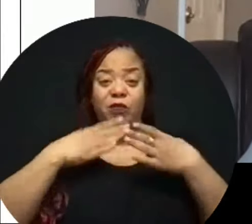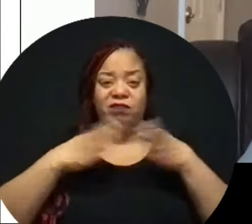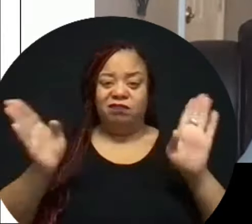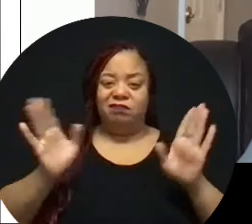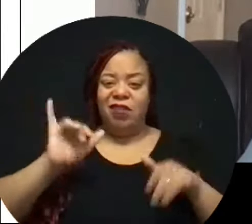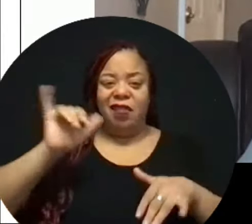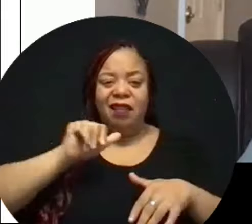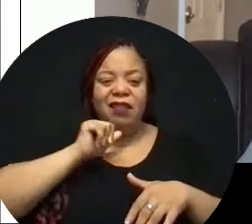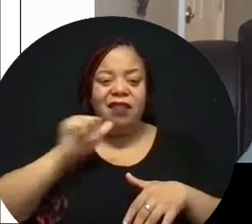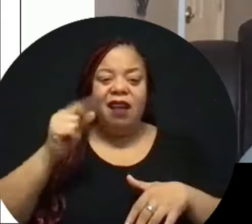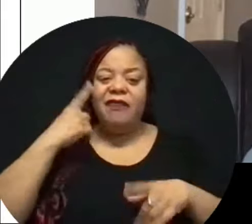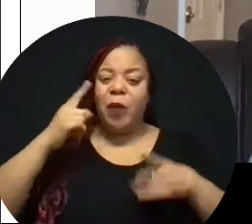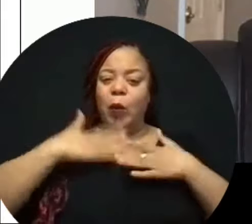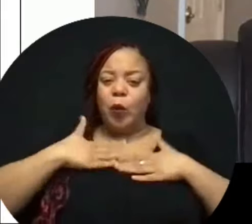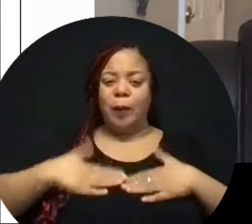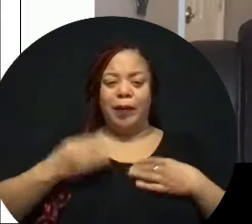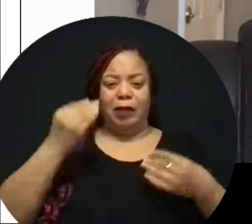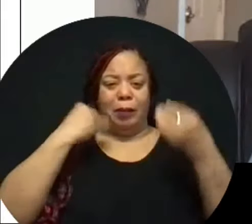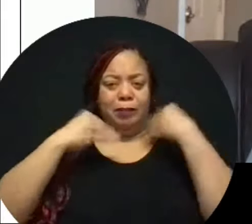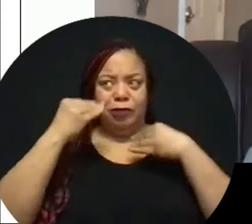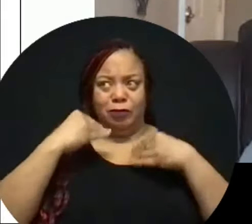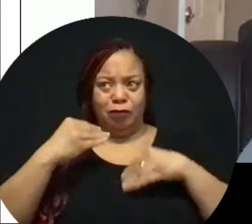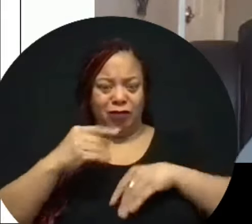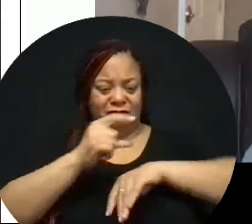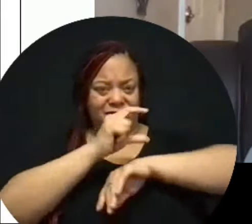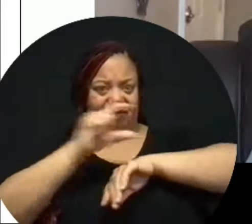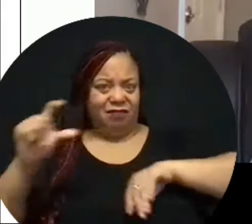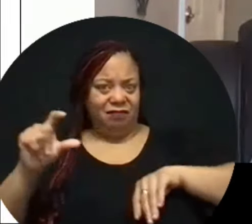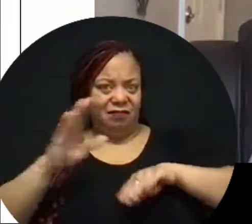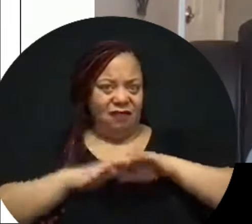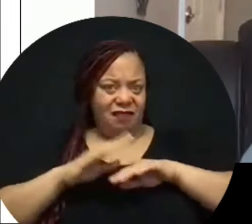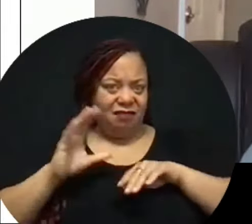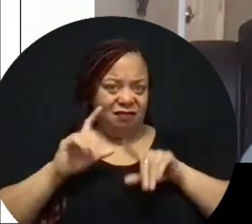saying, the toxicity of everything